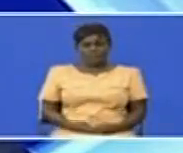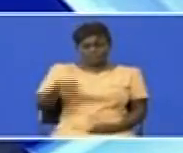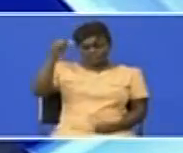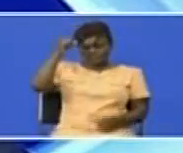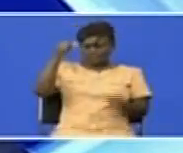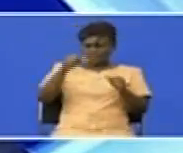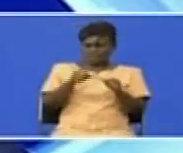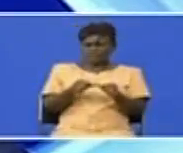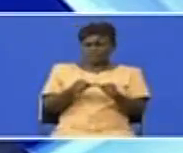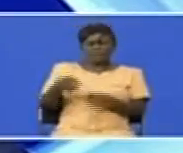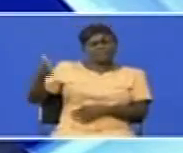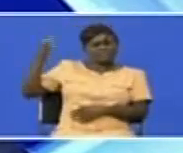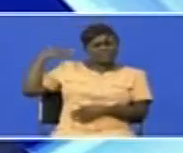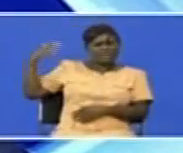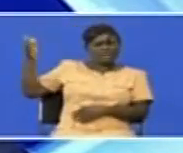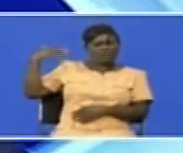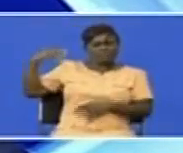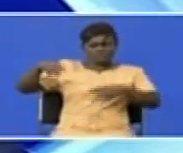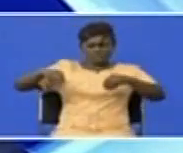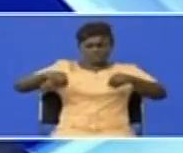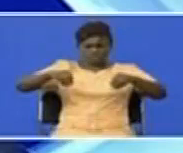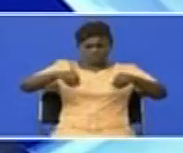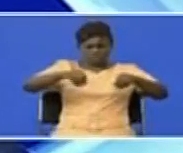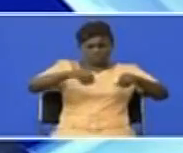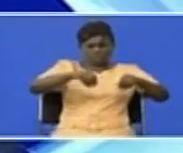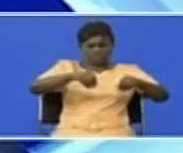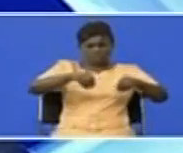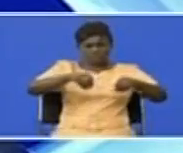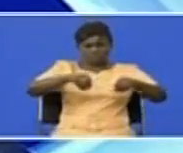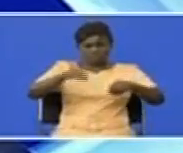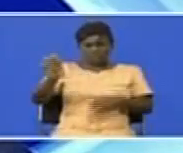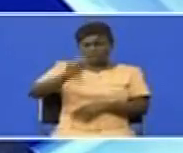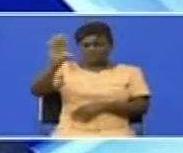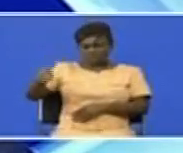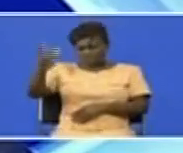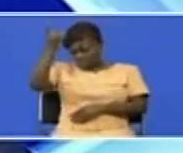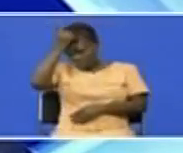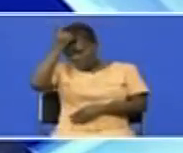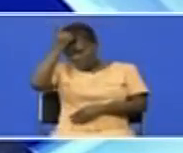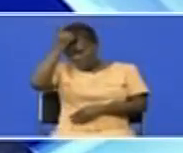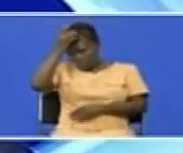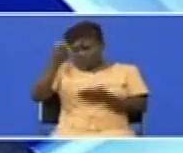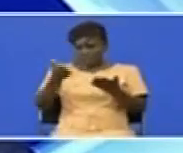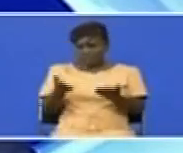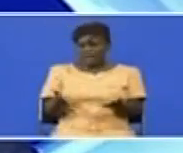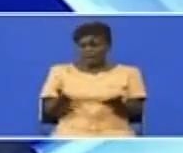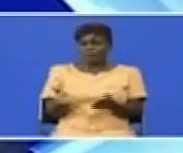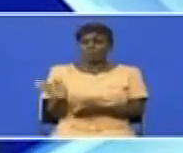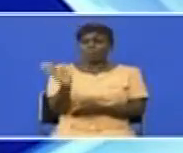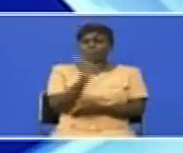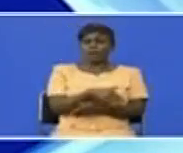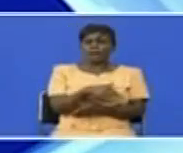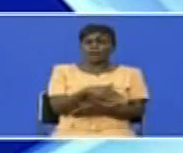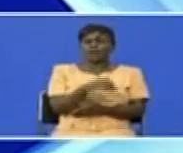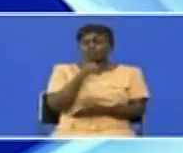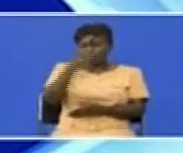Remember back in the day when grass thatched housing was predominant in African villages? Well, the trend may be cropping back, this time